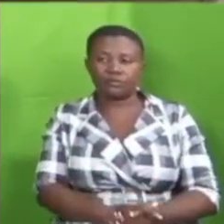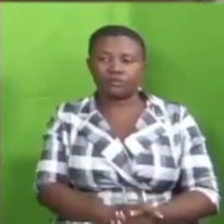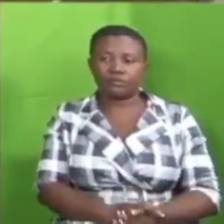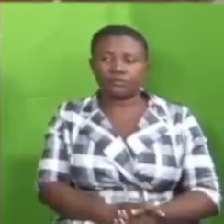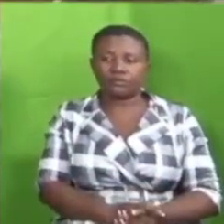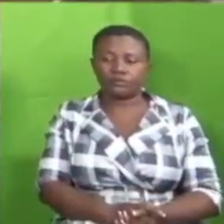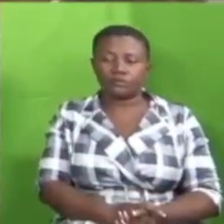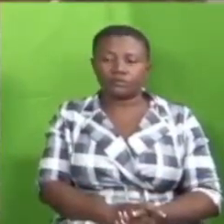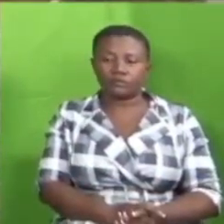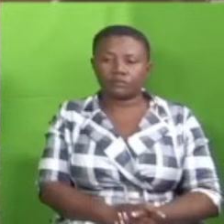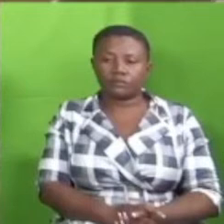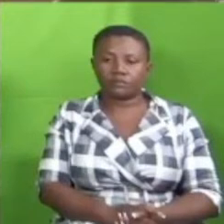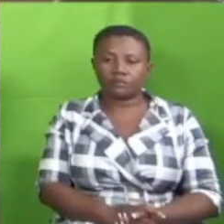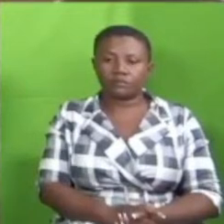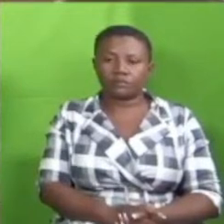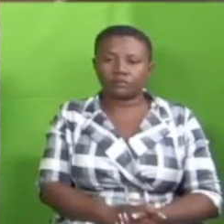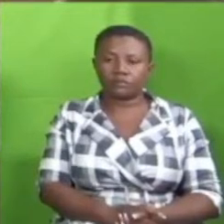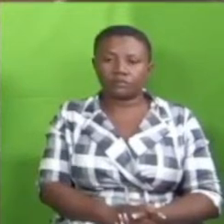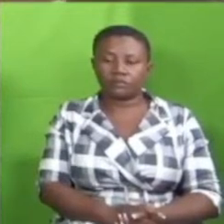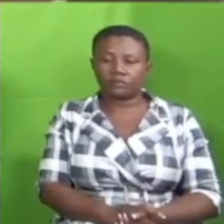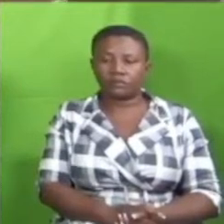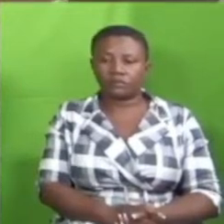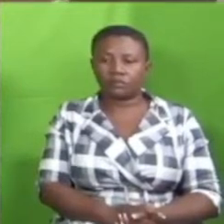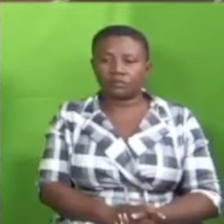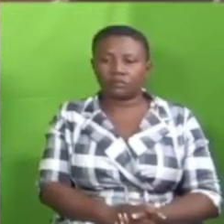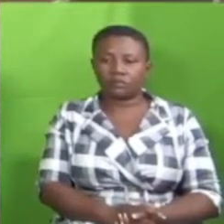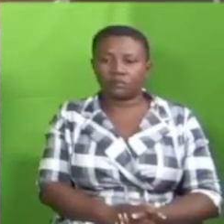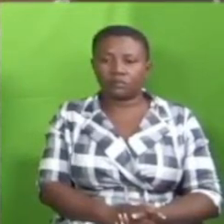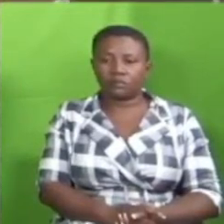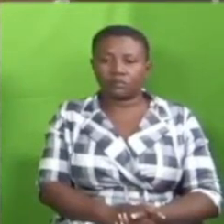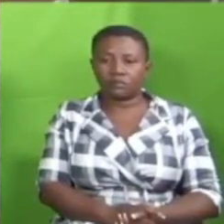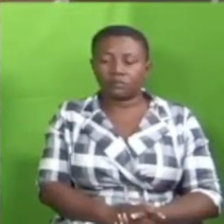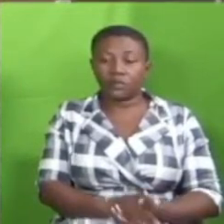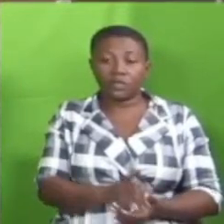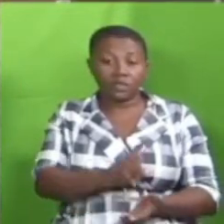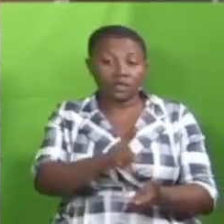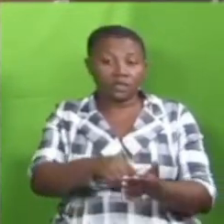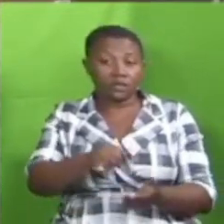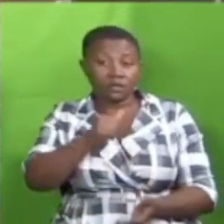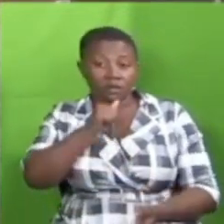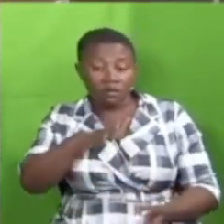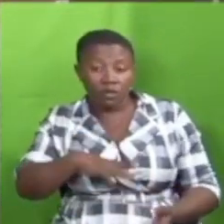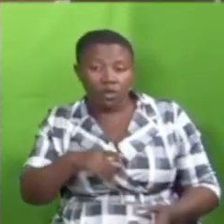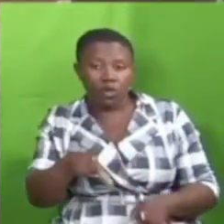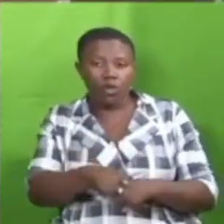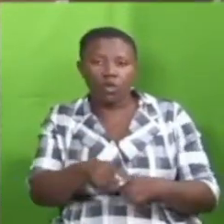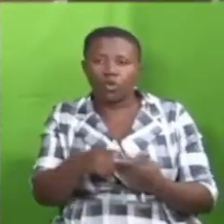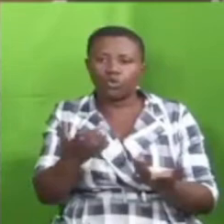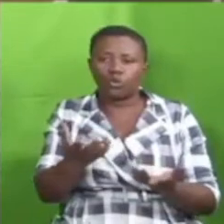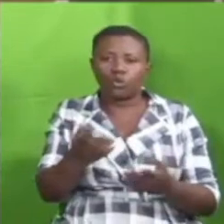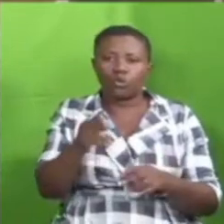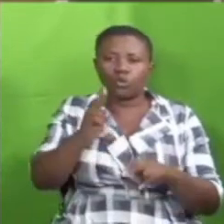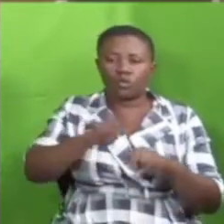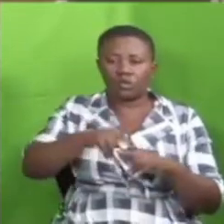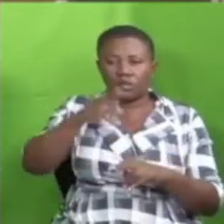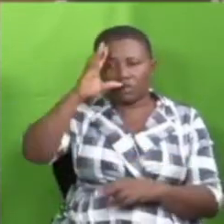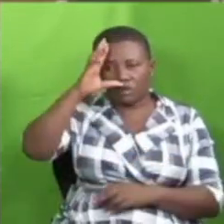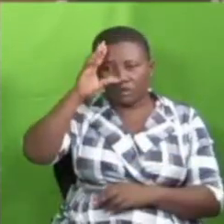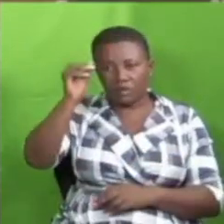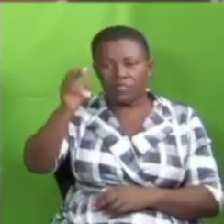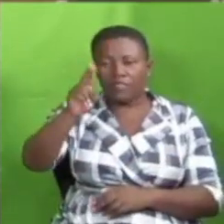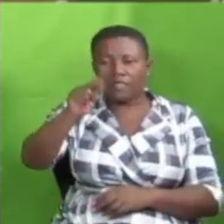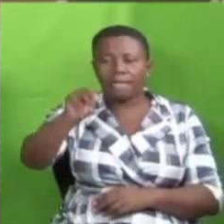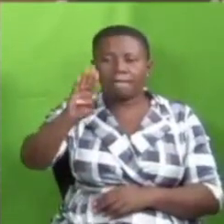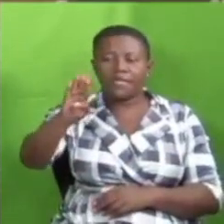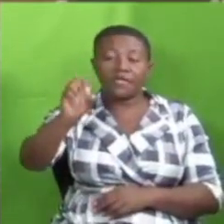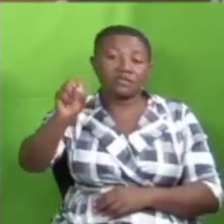the 7th Parliament is concerned. Speaker, besides that, this gentleman was also the chairman for the MBSSI